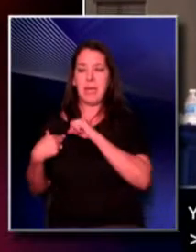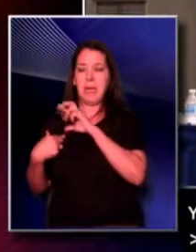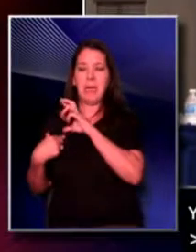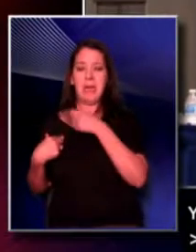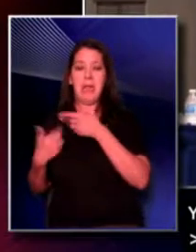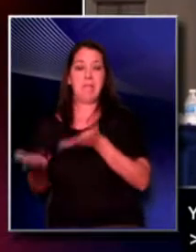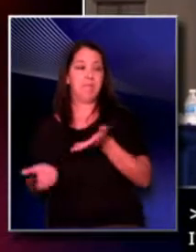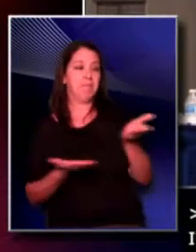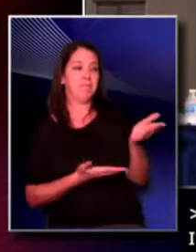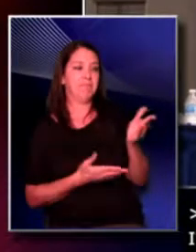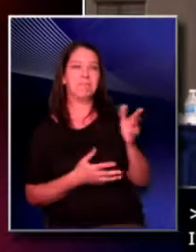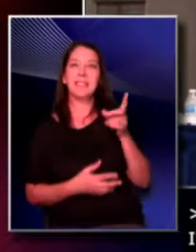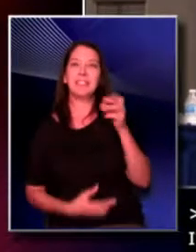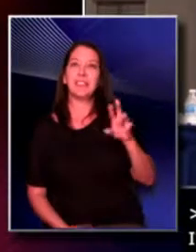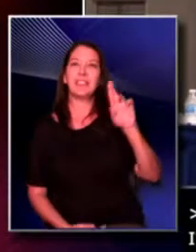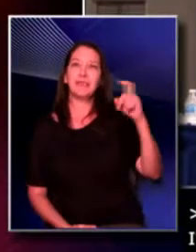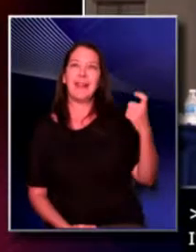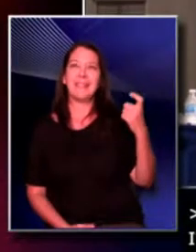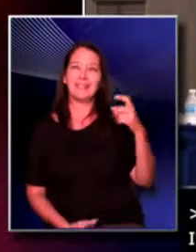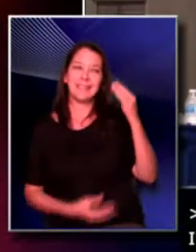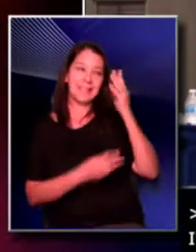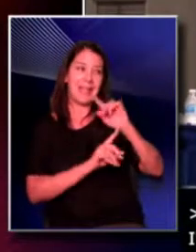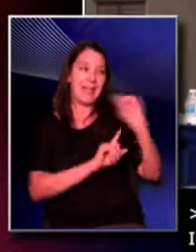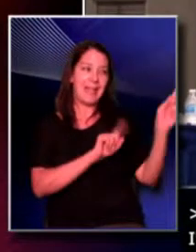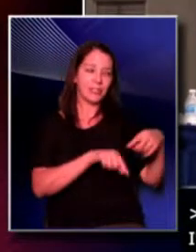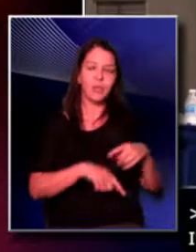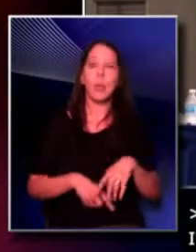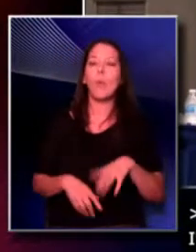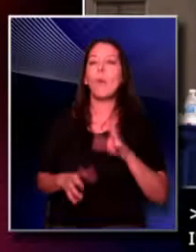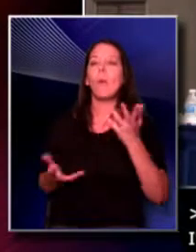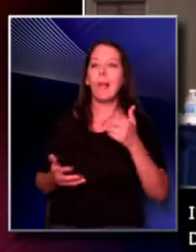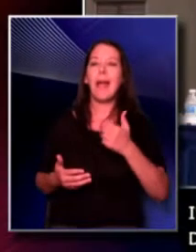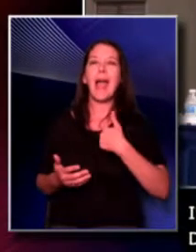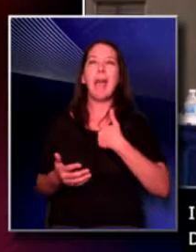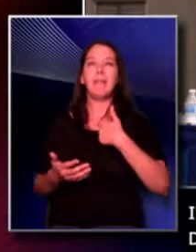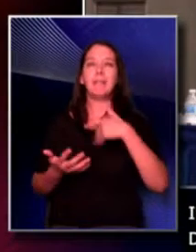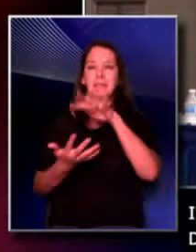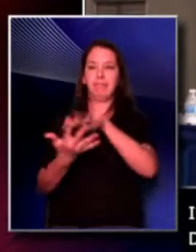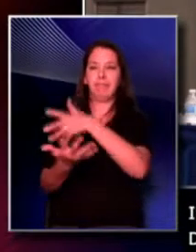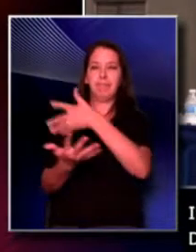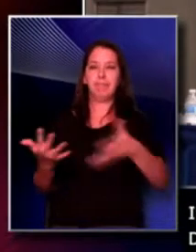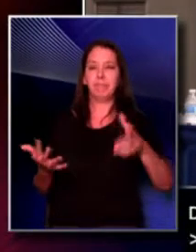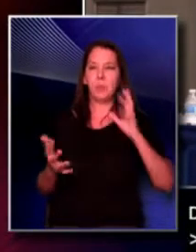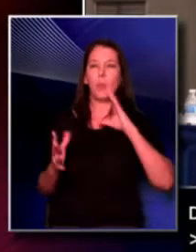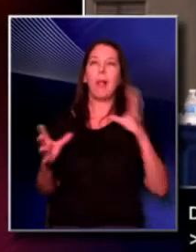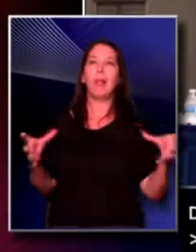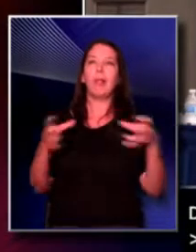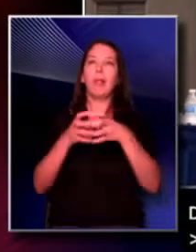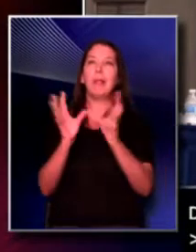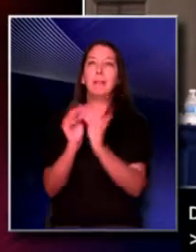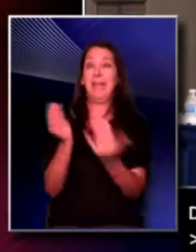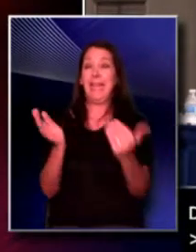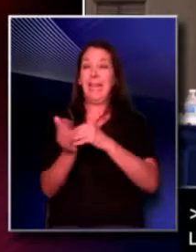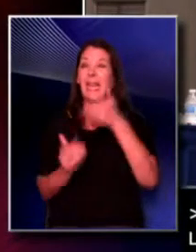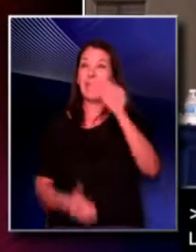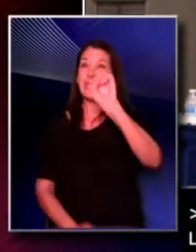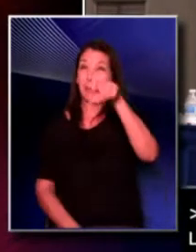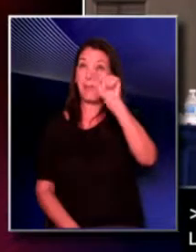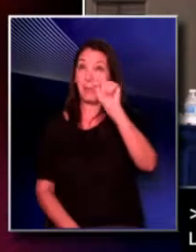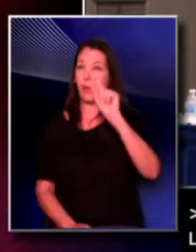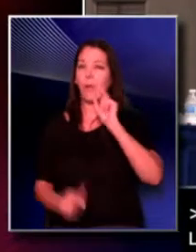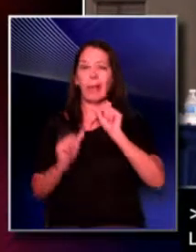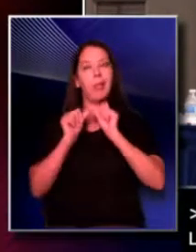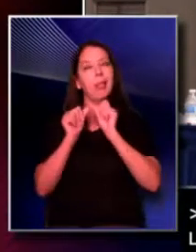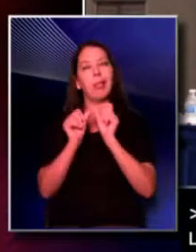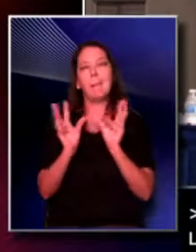Rex. Actually, we have a timeline where we'll be meeting. I think our next meeting is in September. It's ongoing, and by May, we have